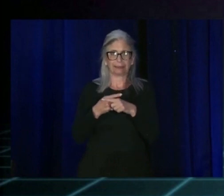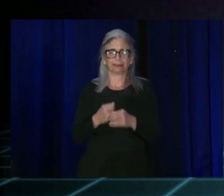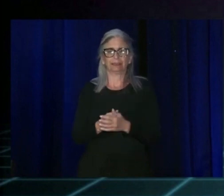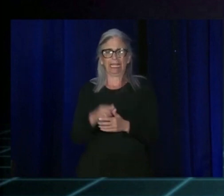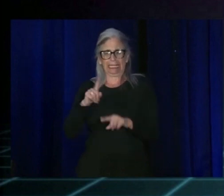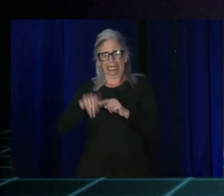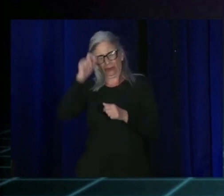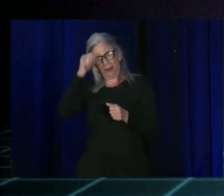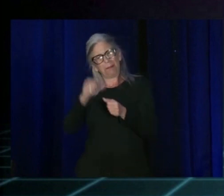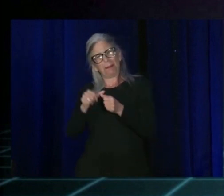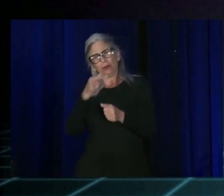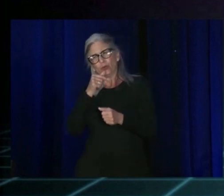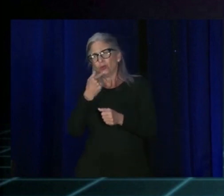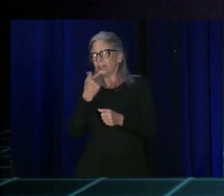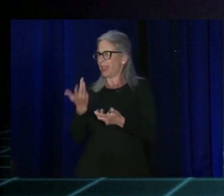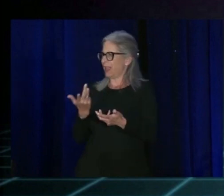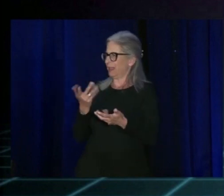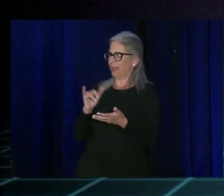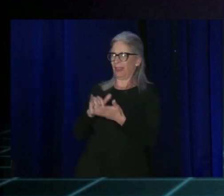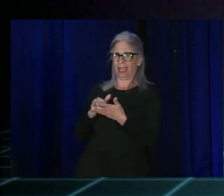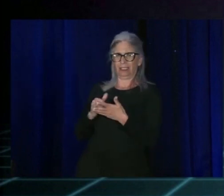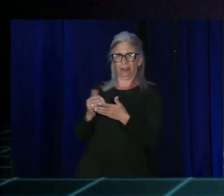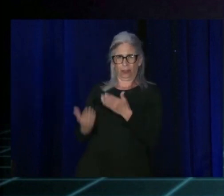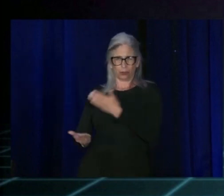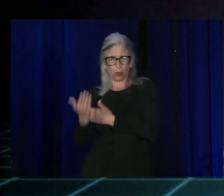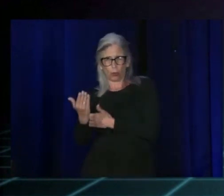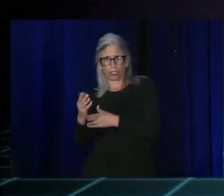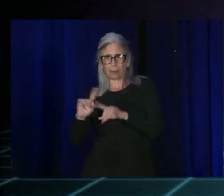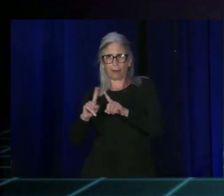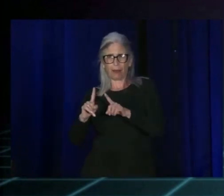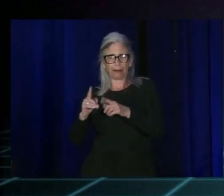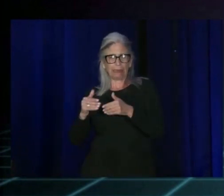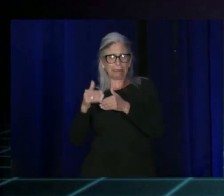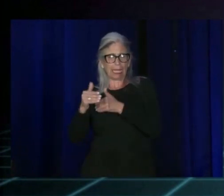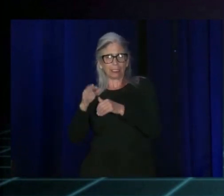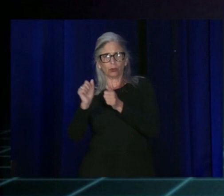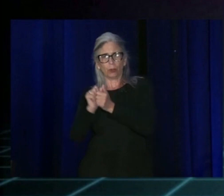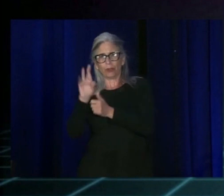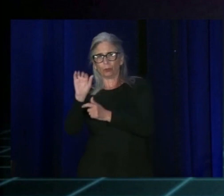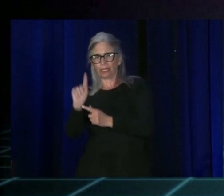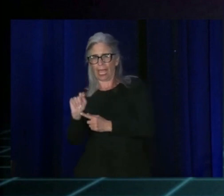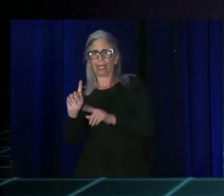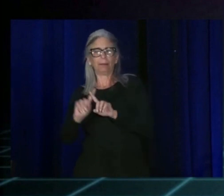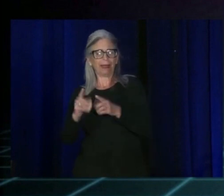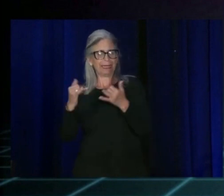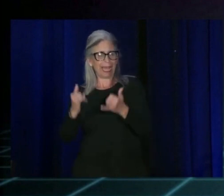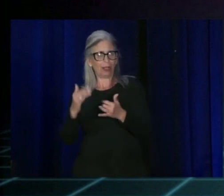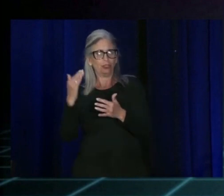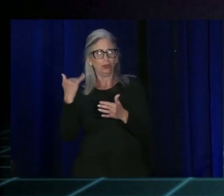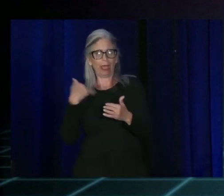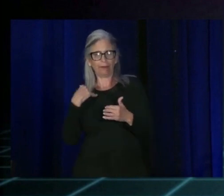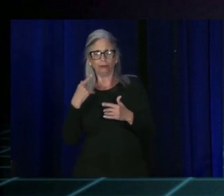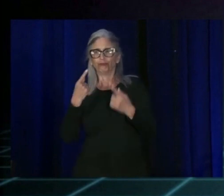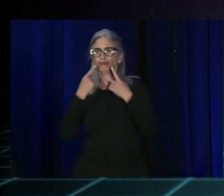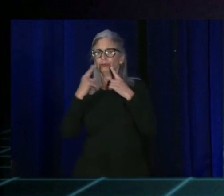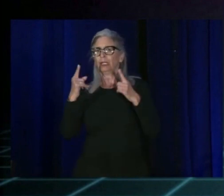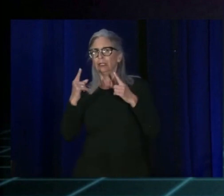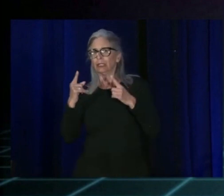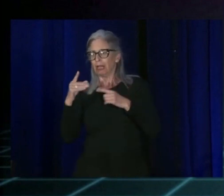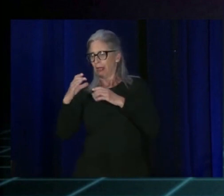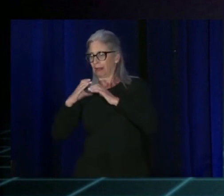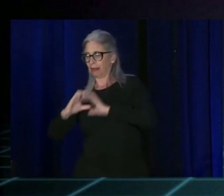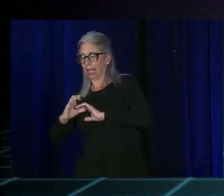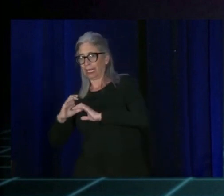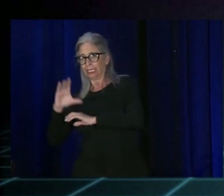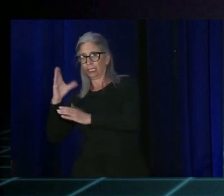who earlier today was talking about that with Next and React, but now you have to declare things as client components versus